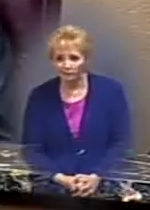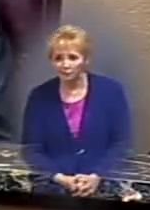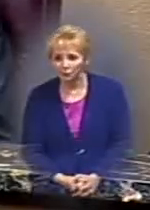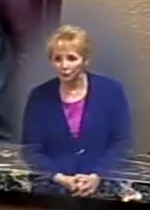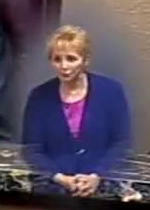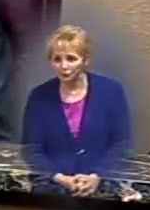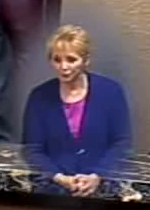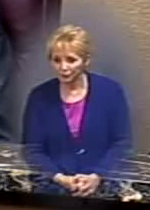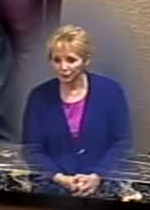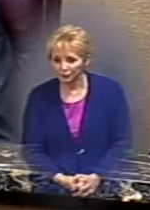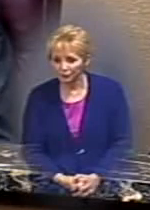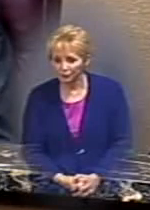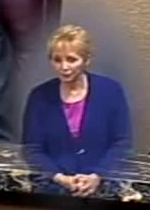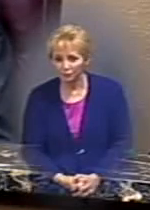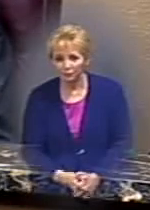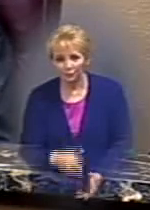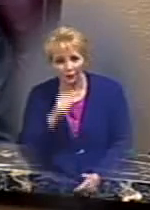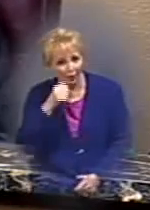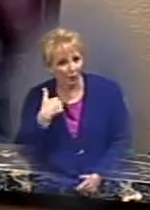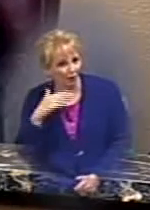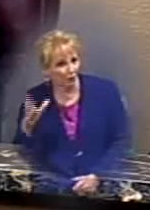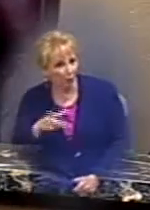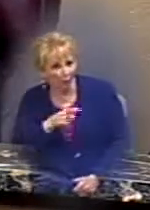I don't know. There we don't is. Have your pen.